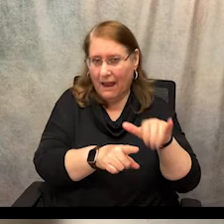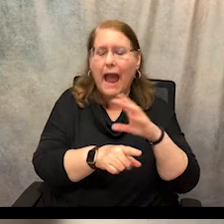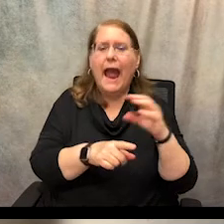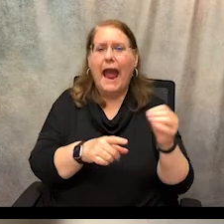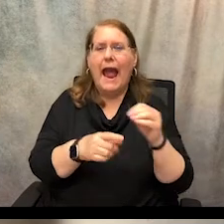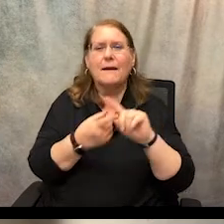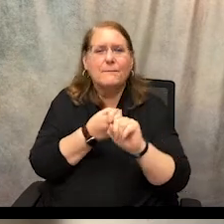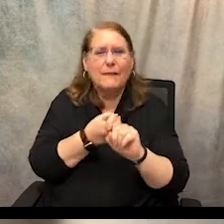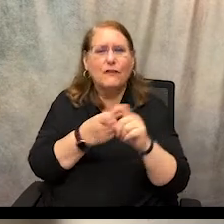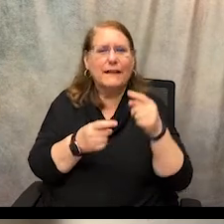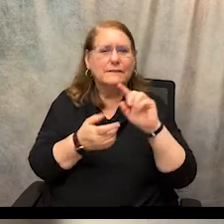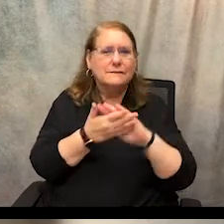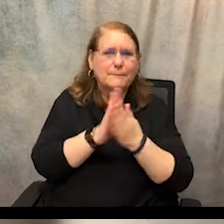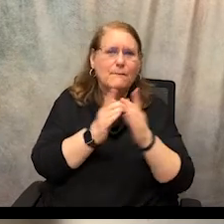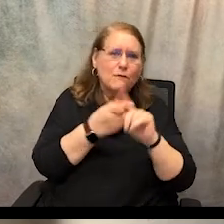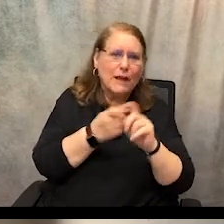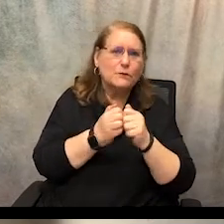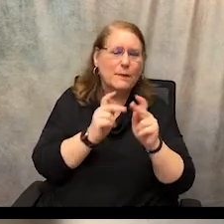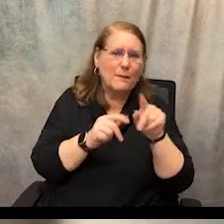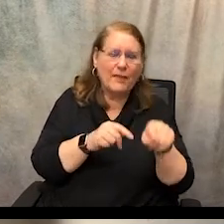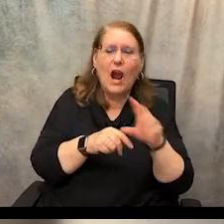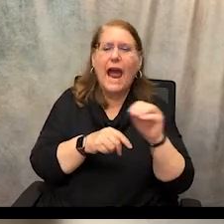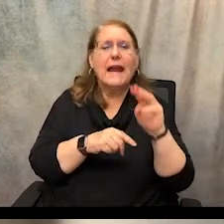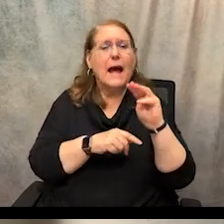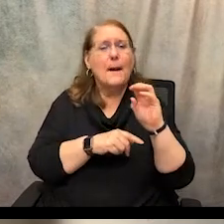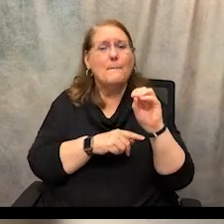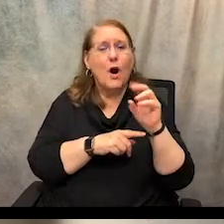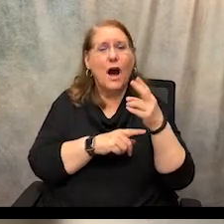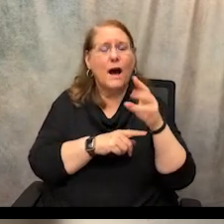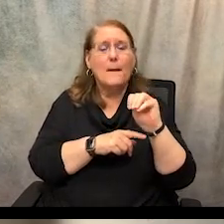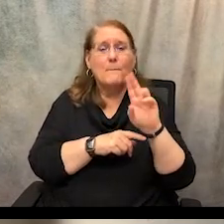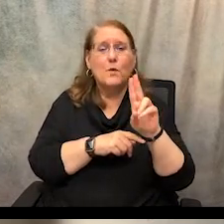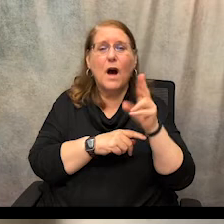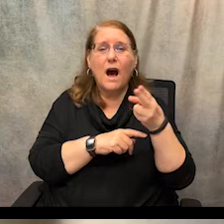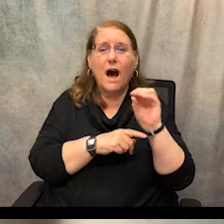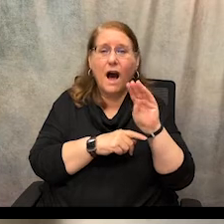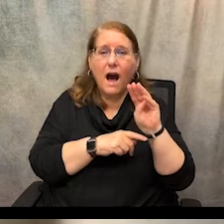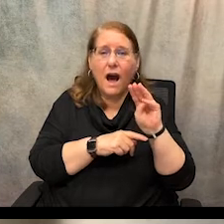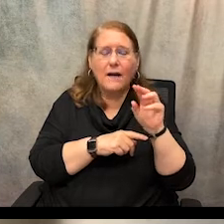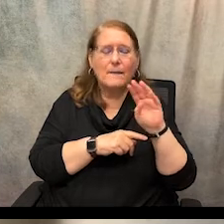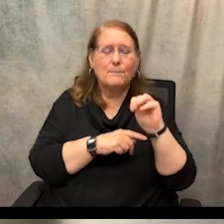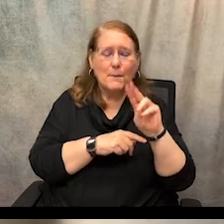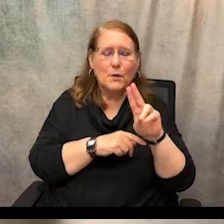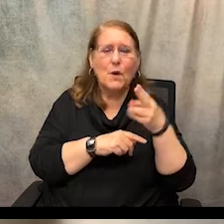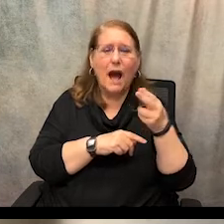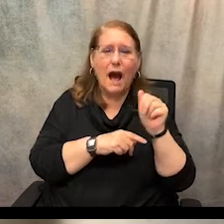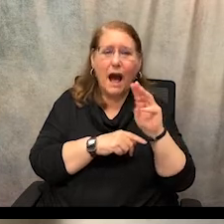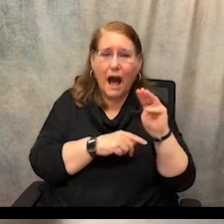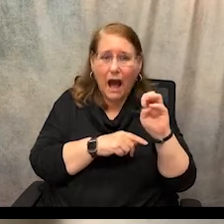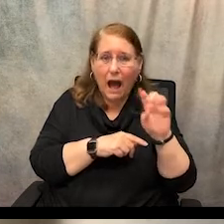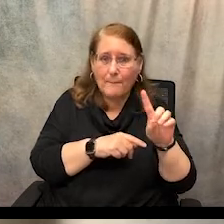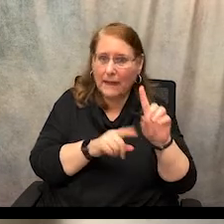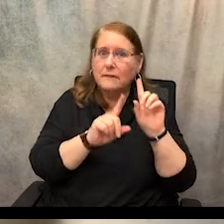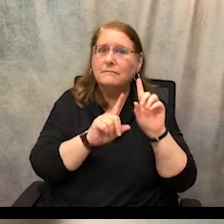And Muhammad attends that mosque. And so I met him through that organization. And basically